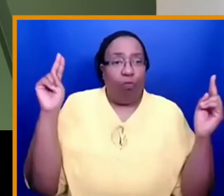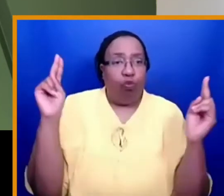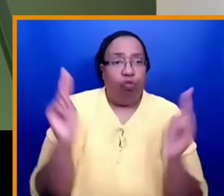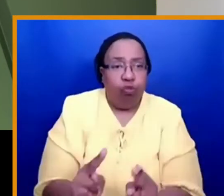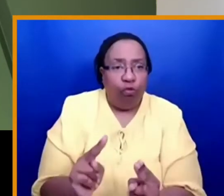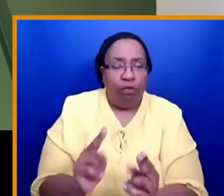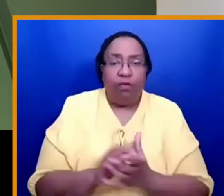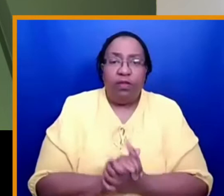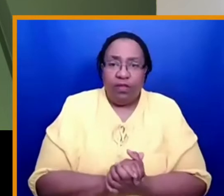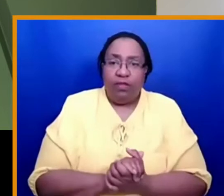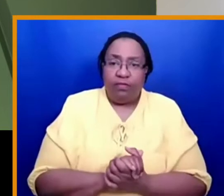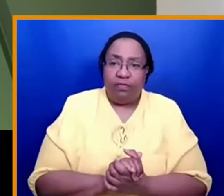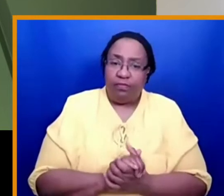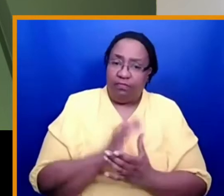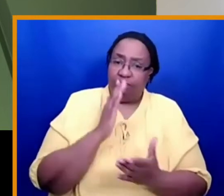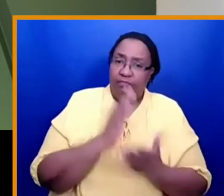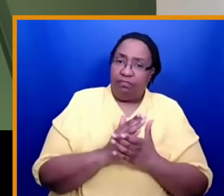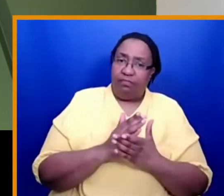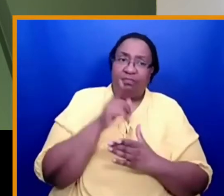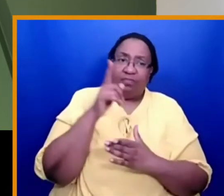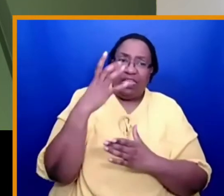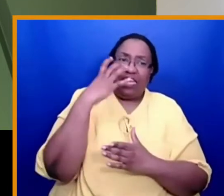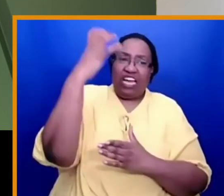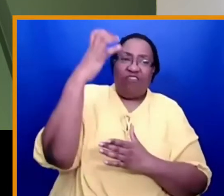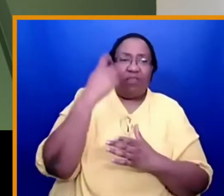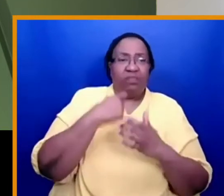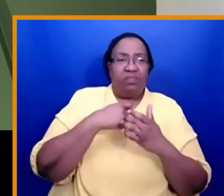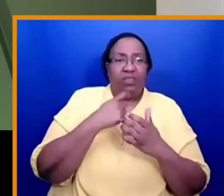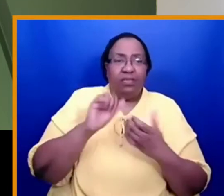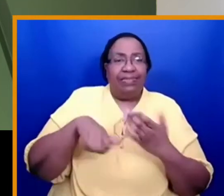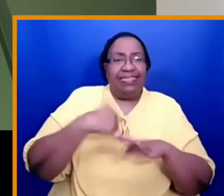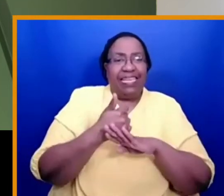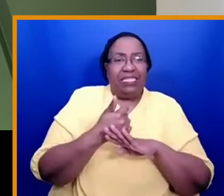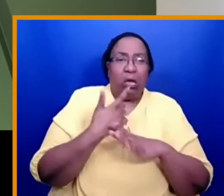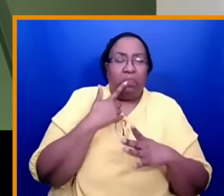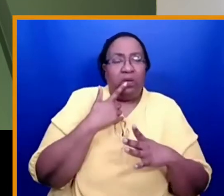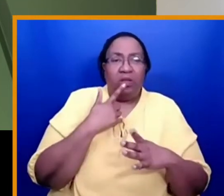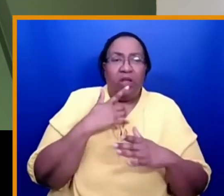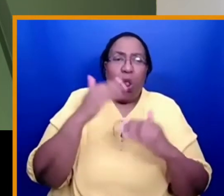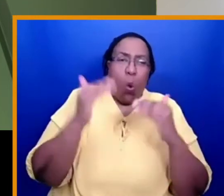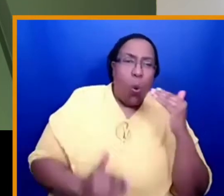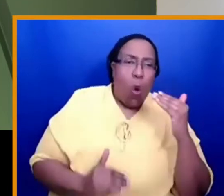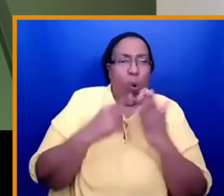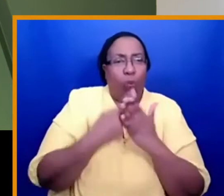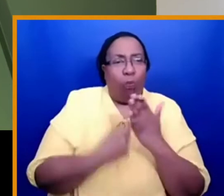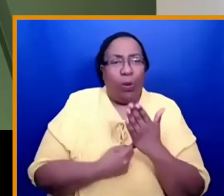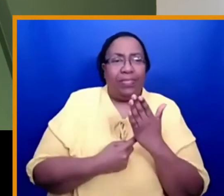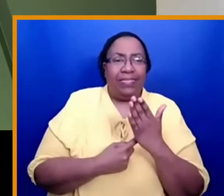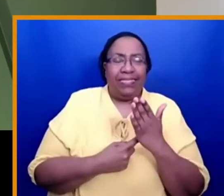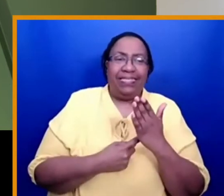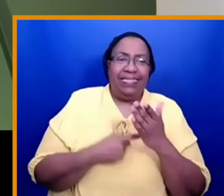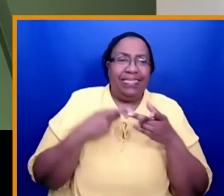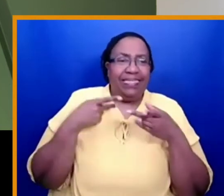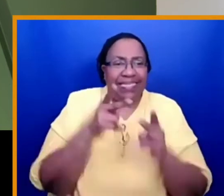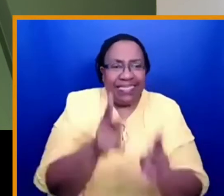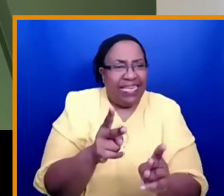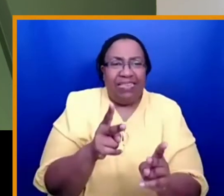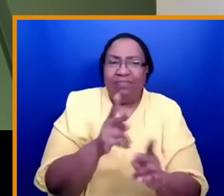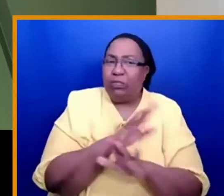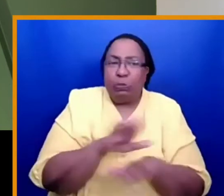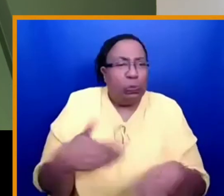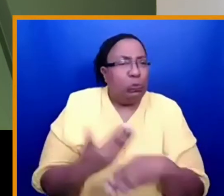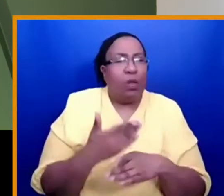with low-quality schemes and then abolishing them, like the Green Homes Grant. We've got sound solutions to promoting